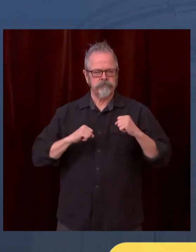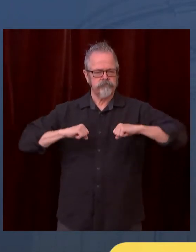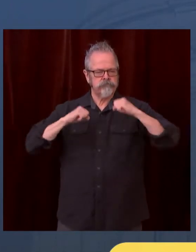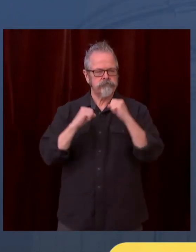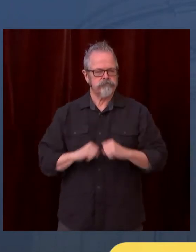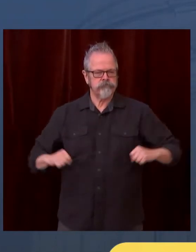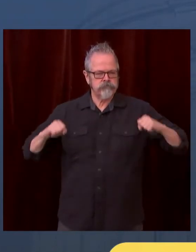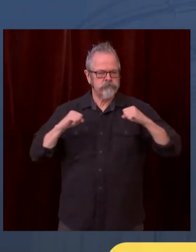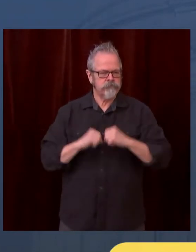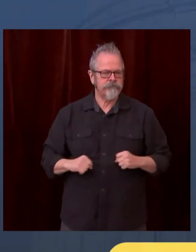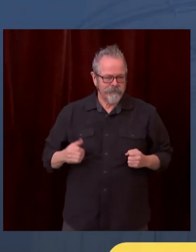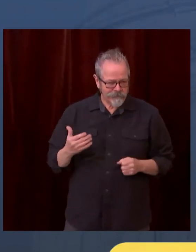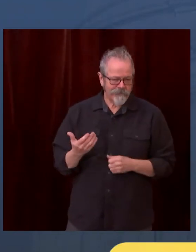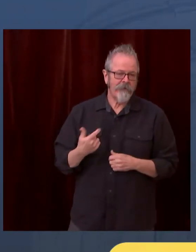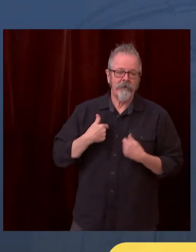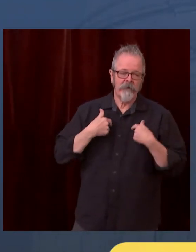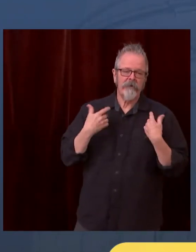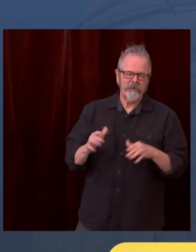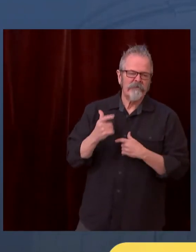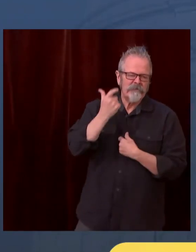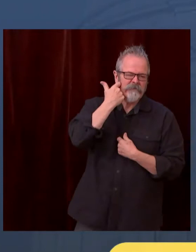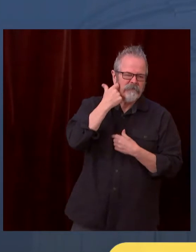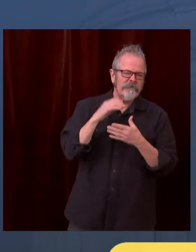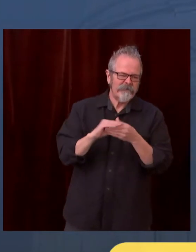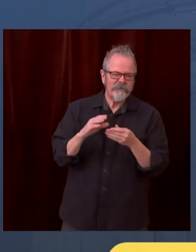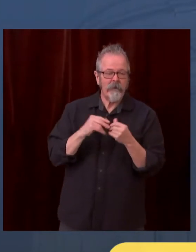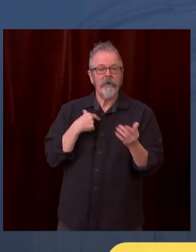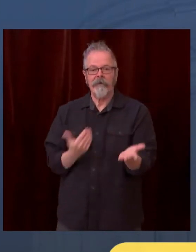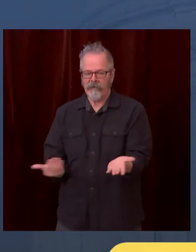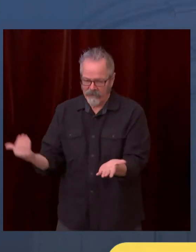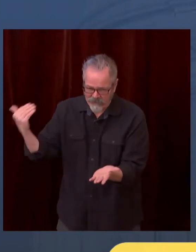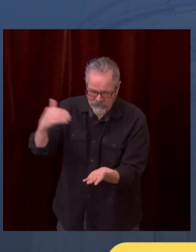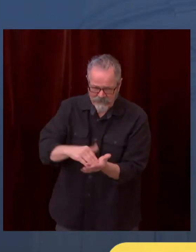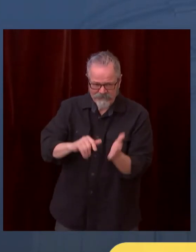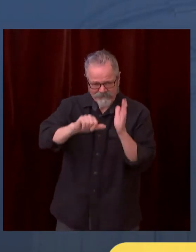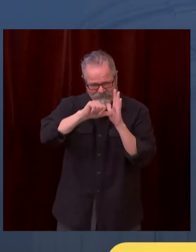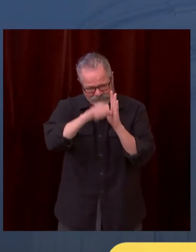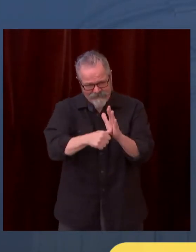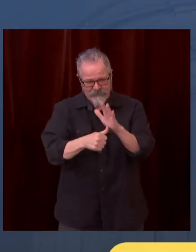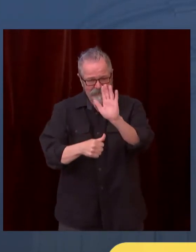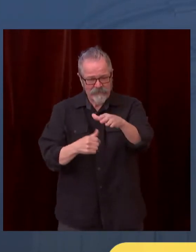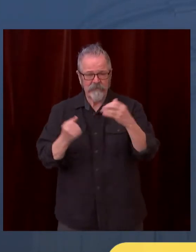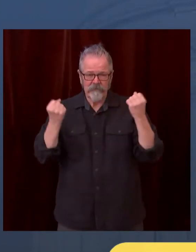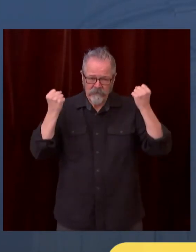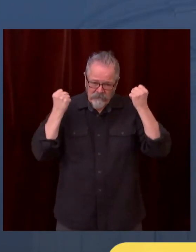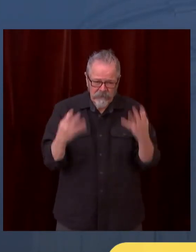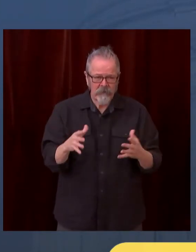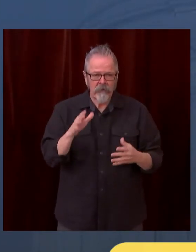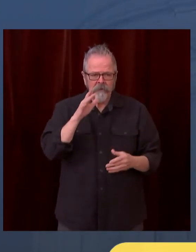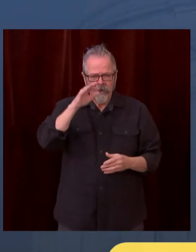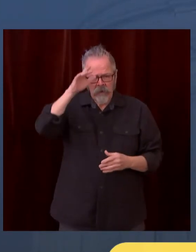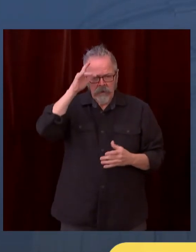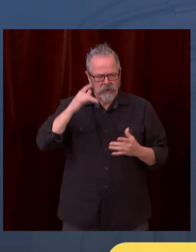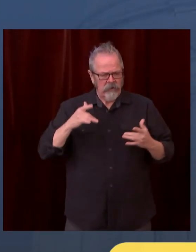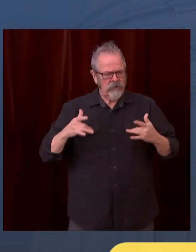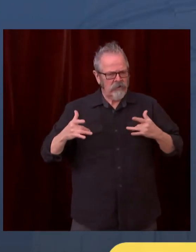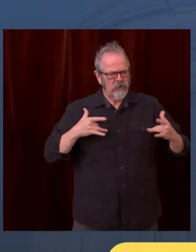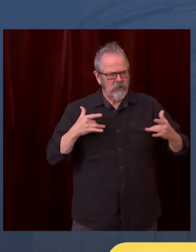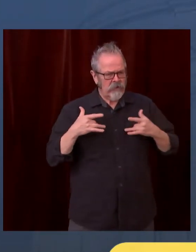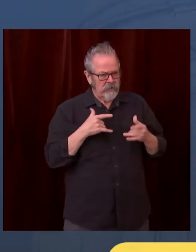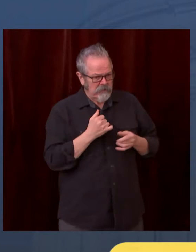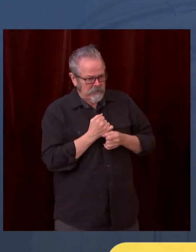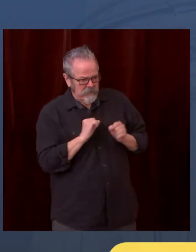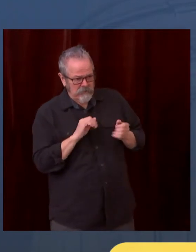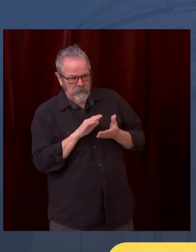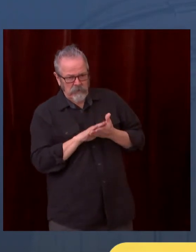because parents are really wondering, is it safe to go back to school? I've had any number of conversations about that in the recent weeks. And the answer